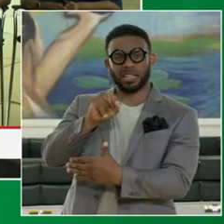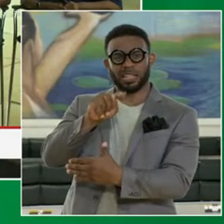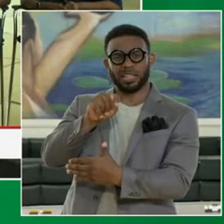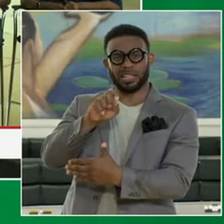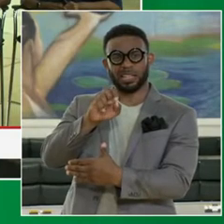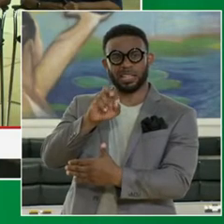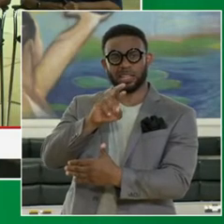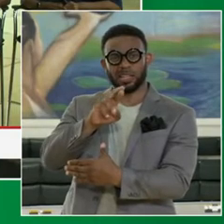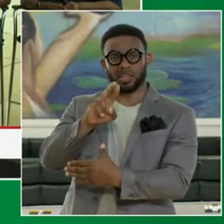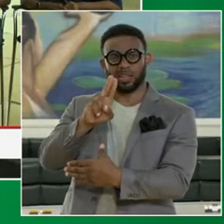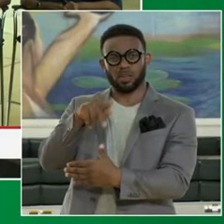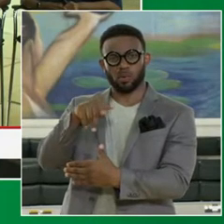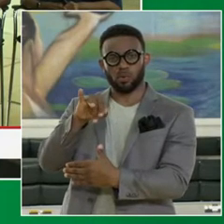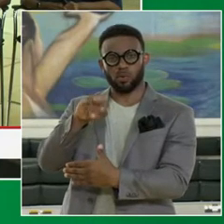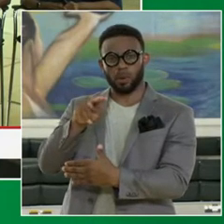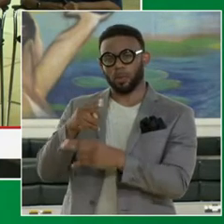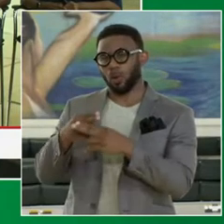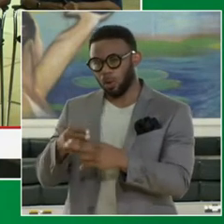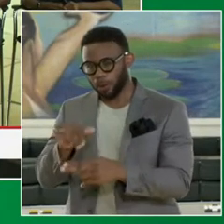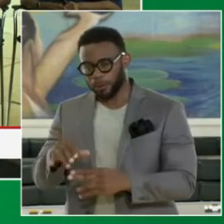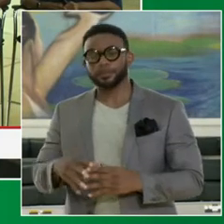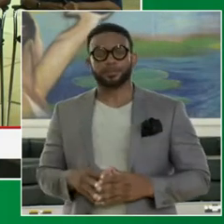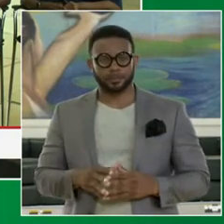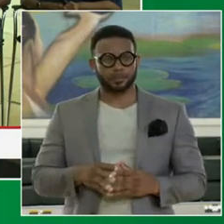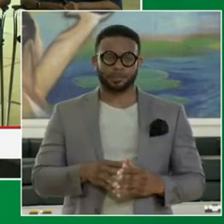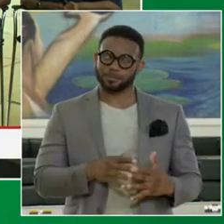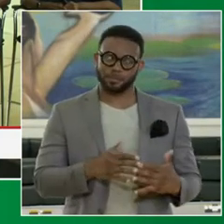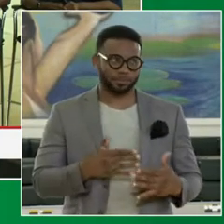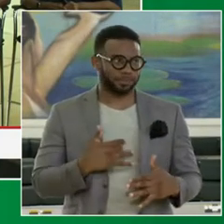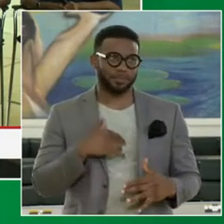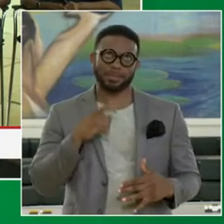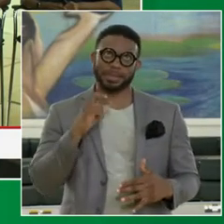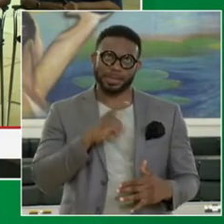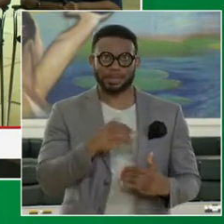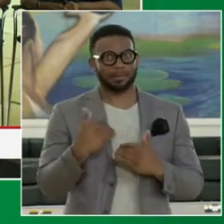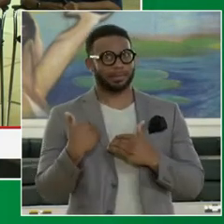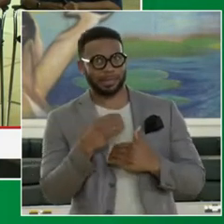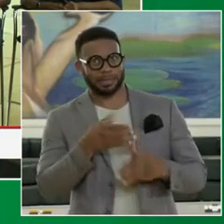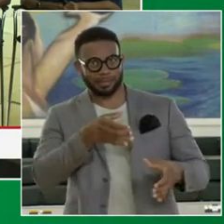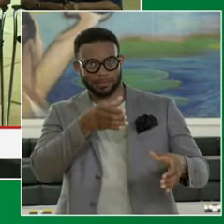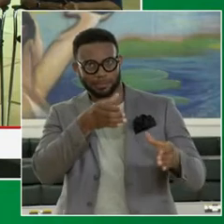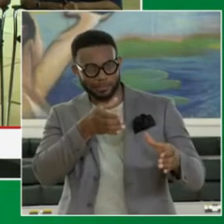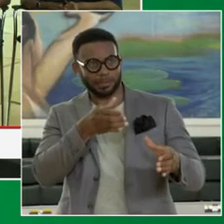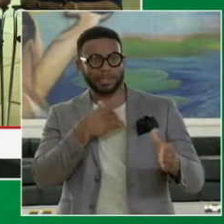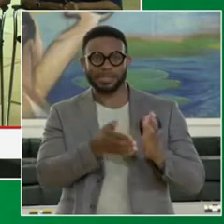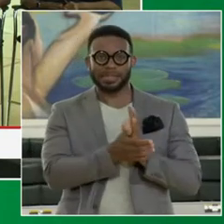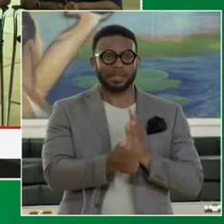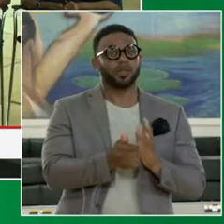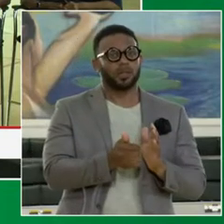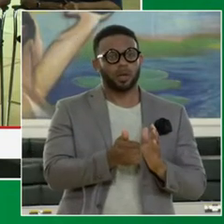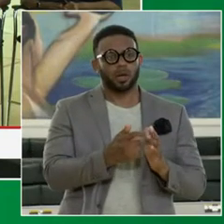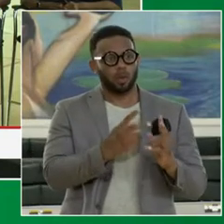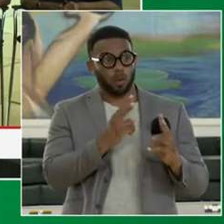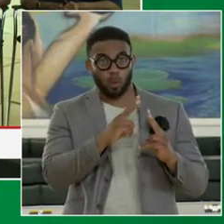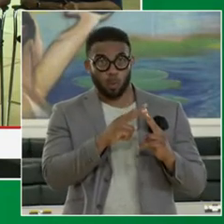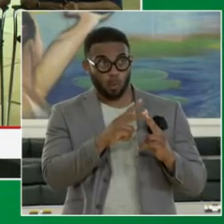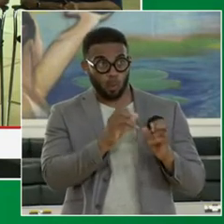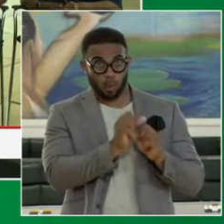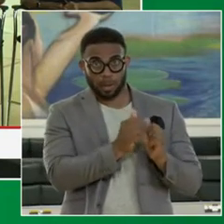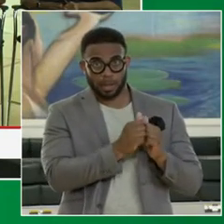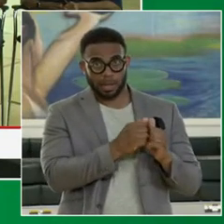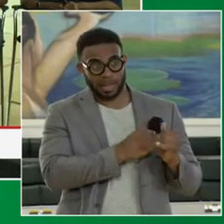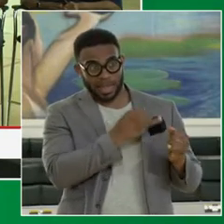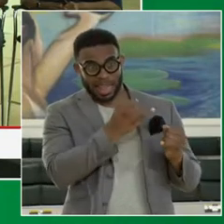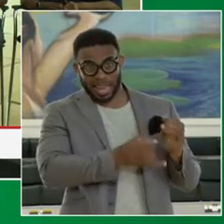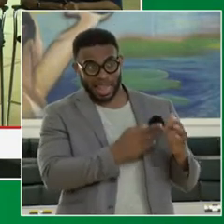there's a lot of investment that went into that as well. And he works hand in hand with Director Harley Harper on what we're doing for prevention. And finally,